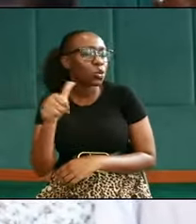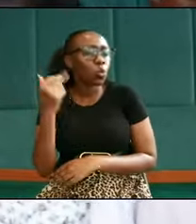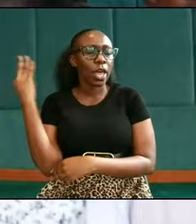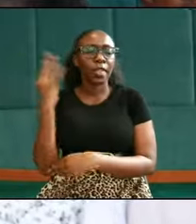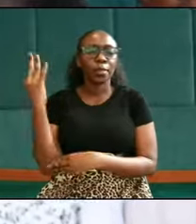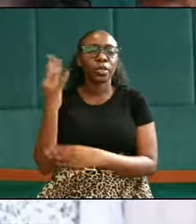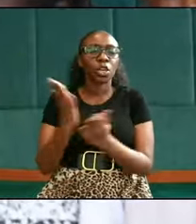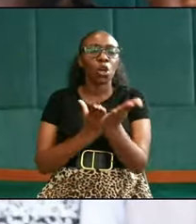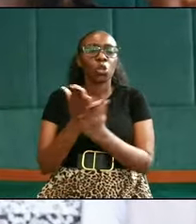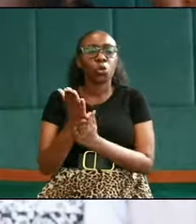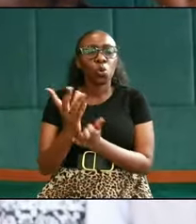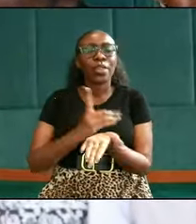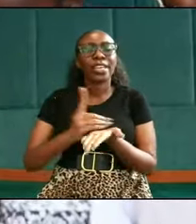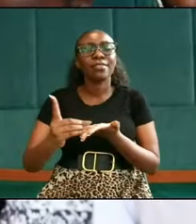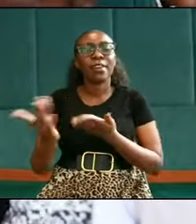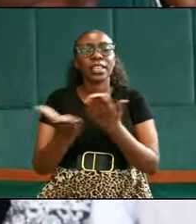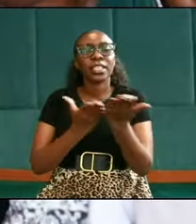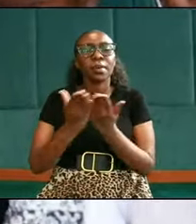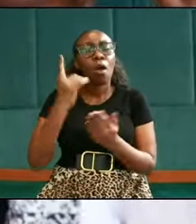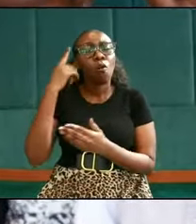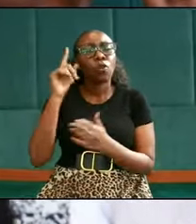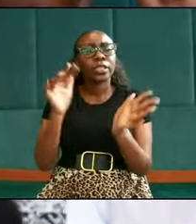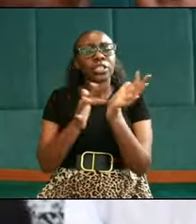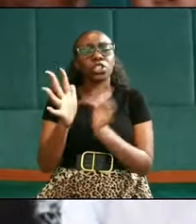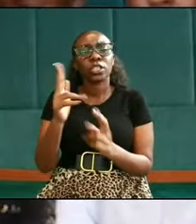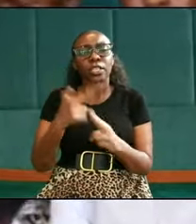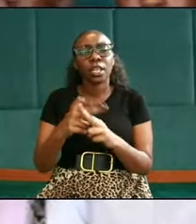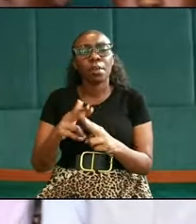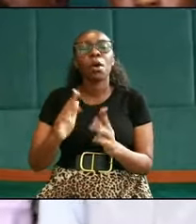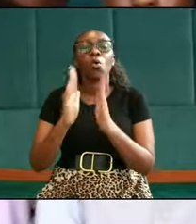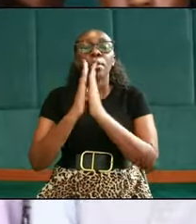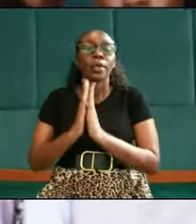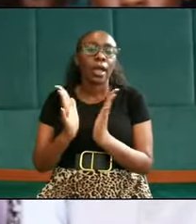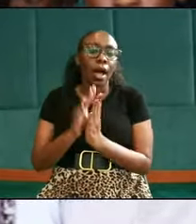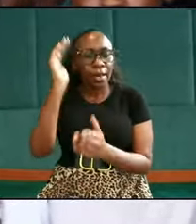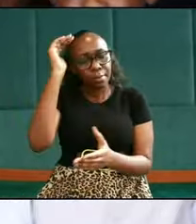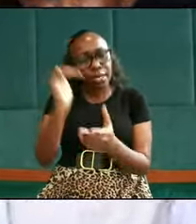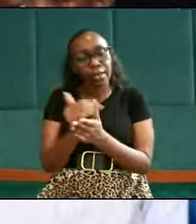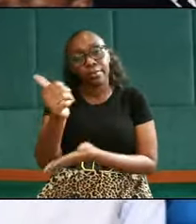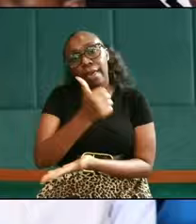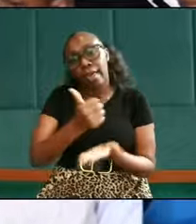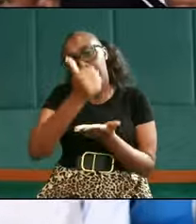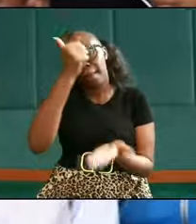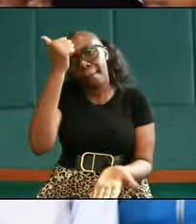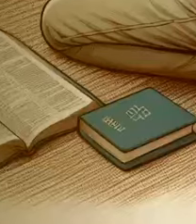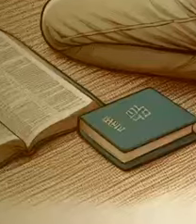be with us through the divine service, for it is in Jesus' name we pray and believe. Amen.